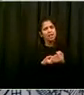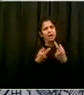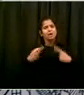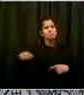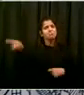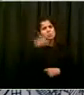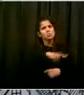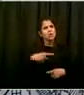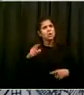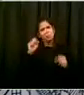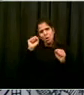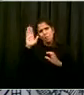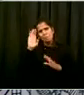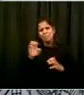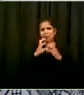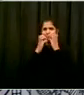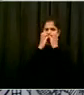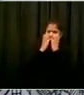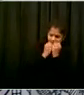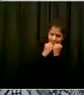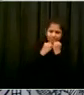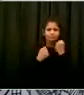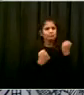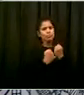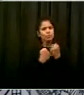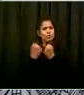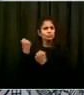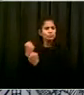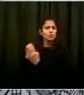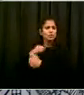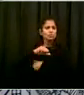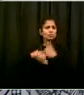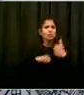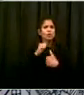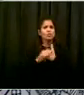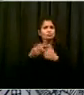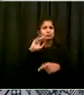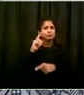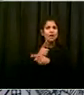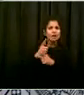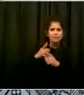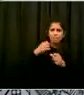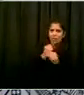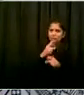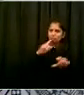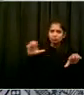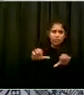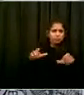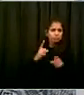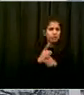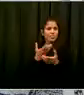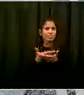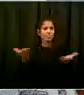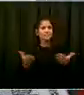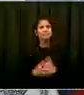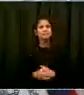much they'll stand up for each other, how much they'll do the right thing to protect New York City. And we're going to do it again. Thank you, everybody.